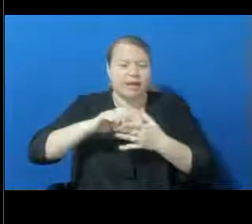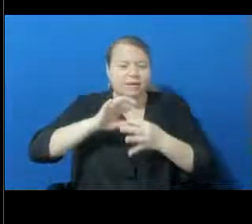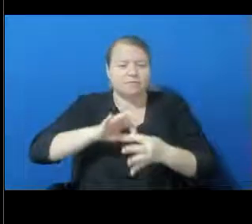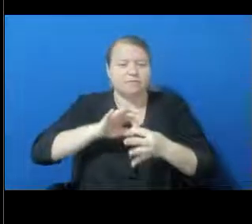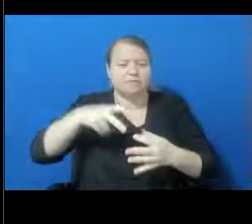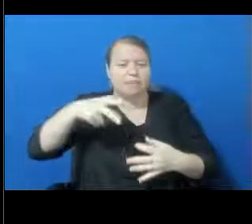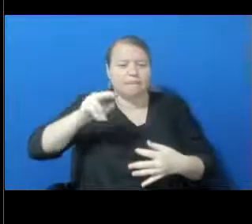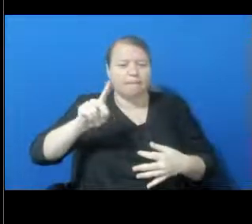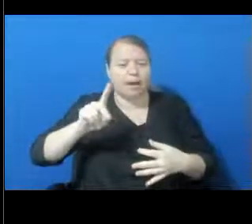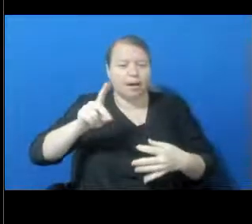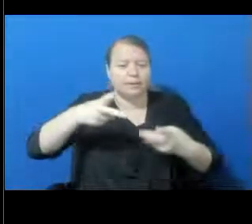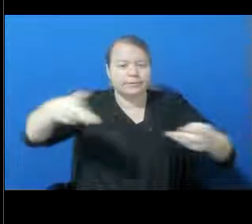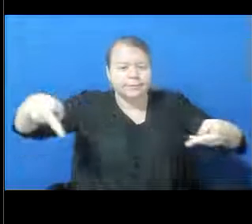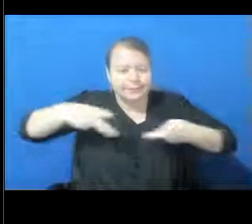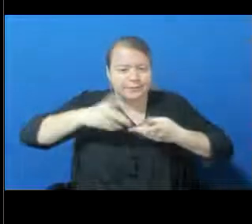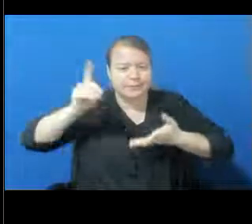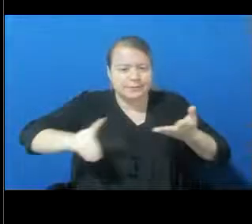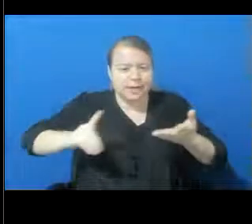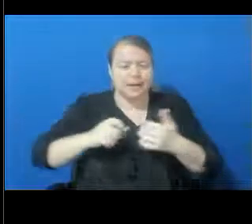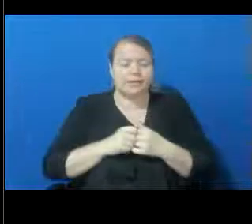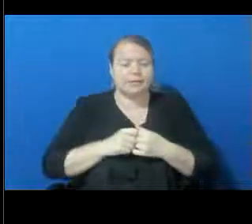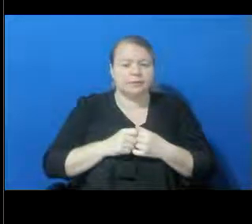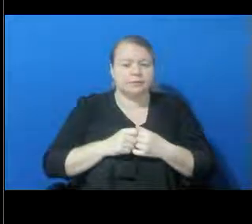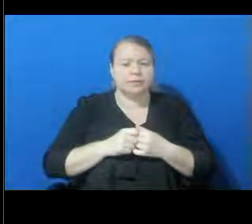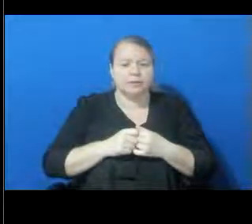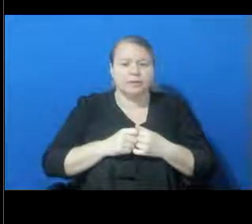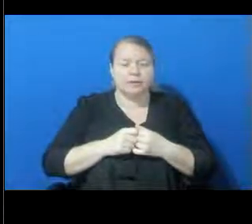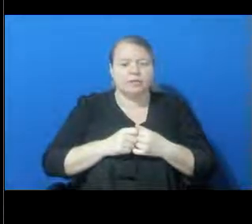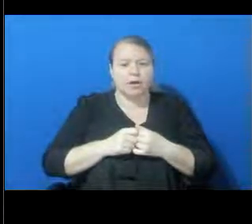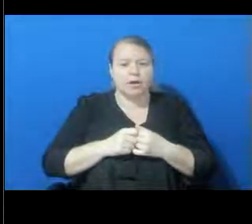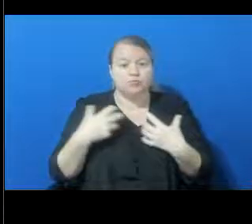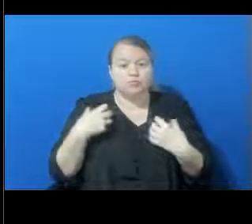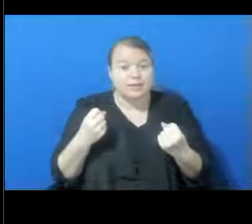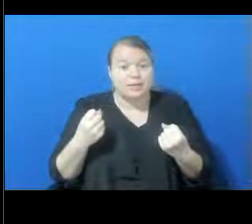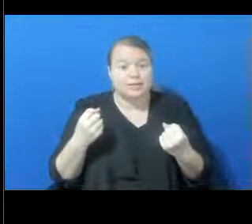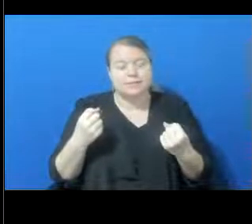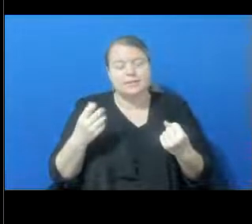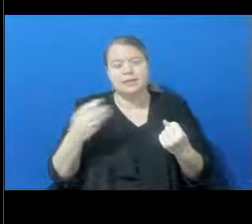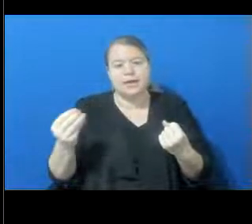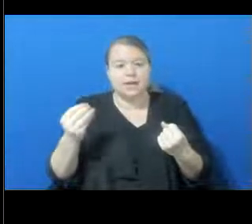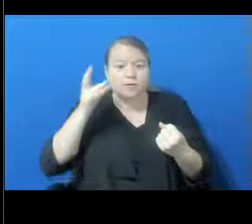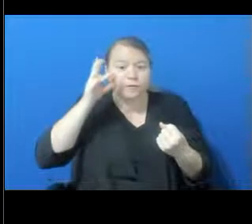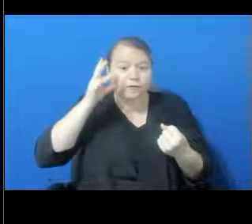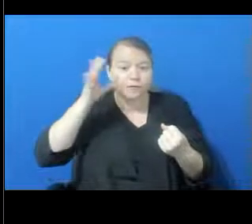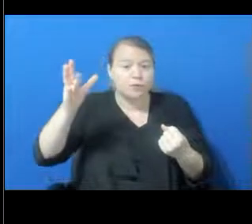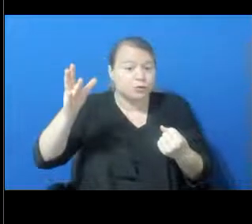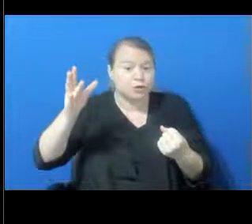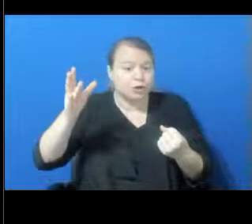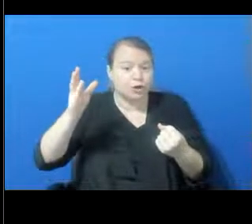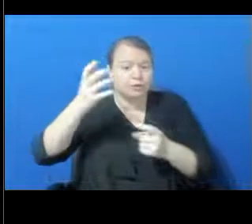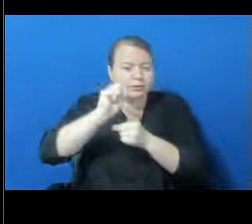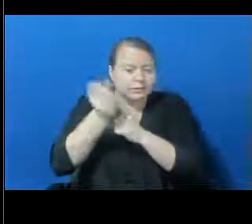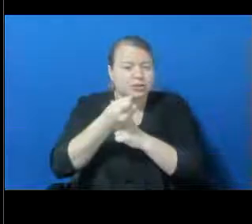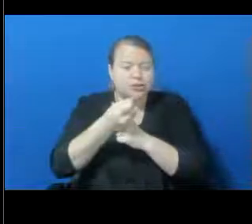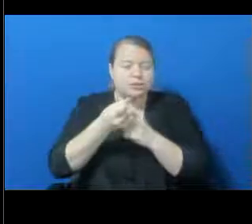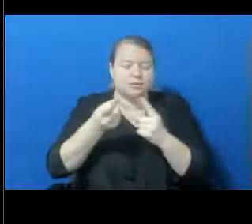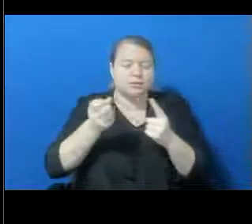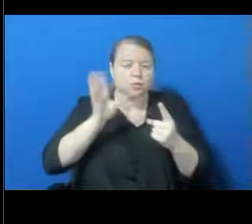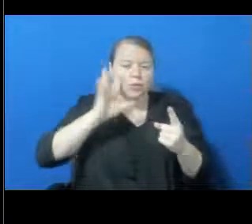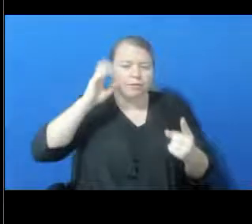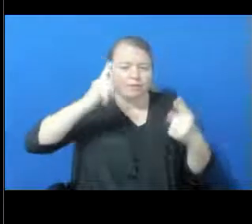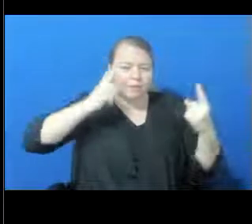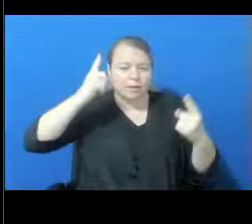agencies. Resiliency and the future conditions are certainly something that's accounted for in drainage design more and